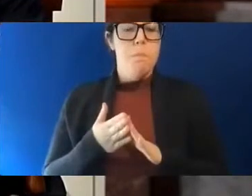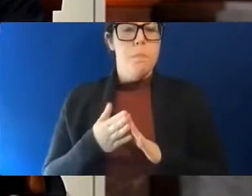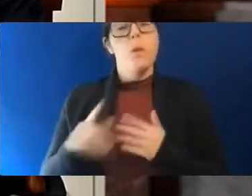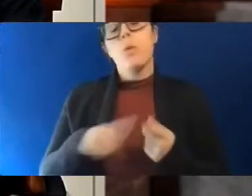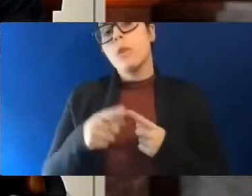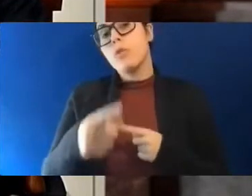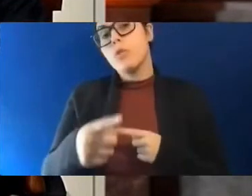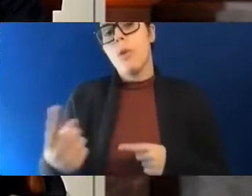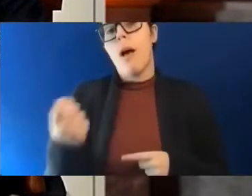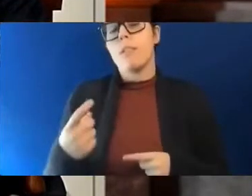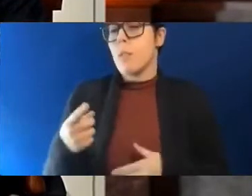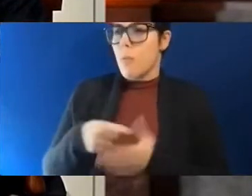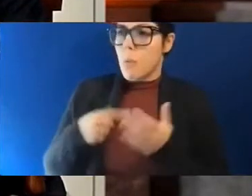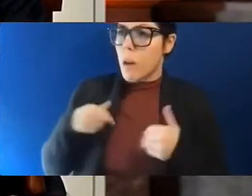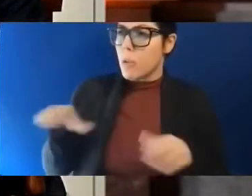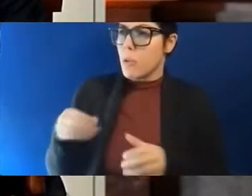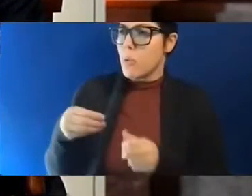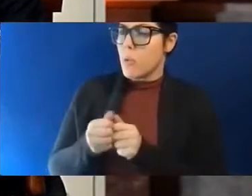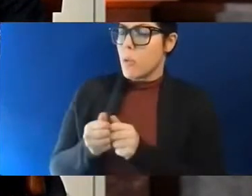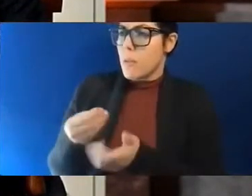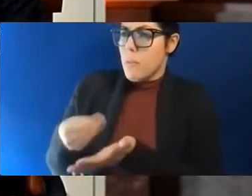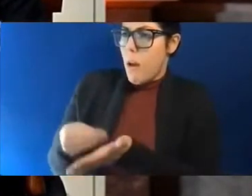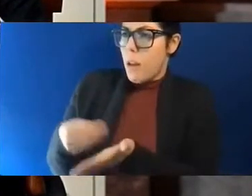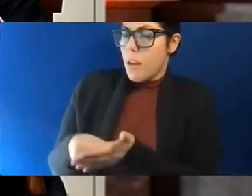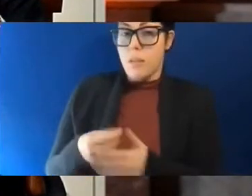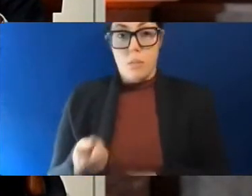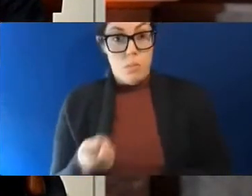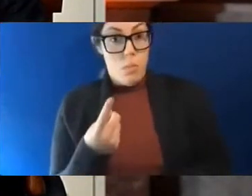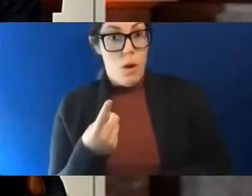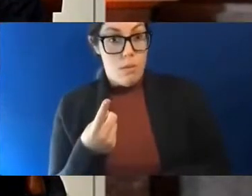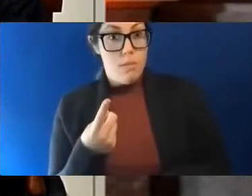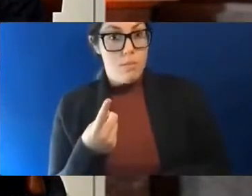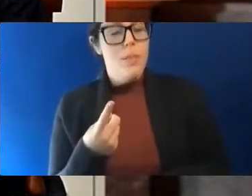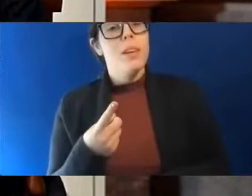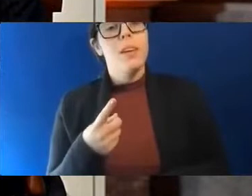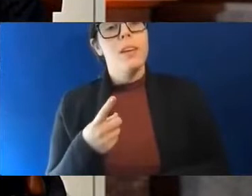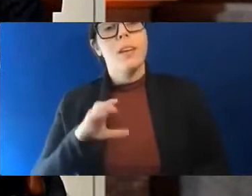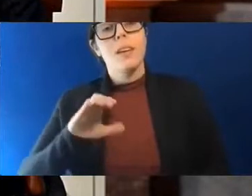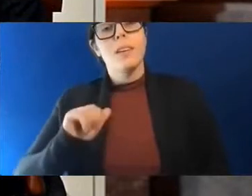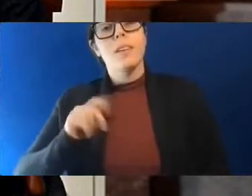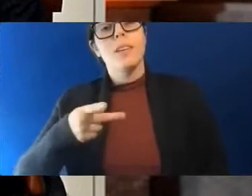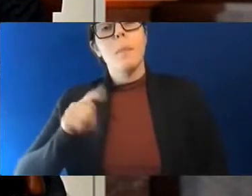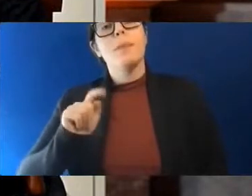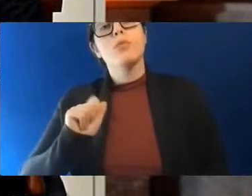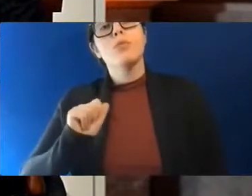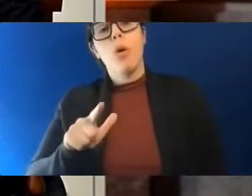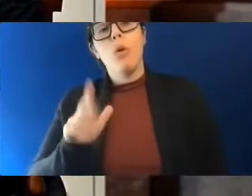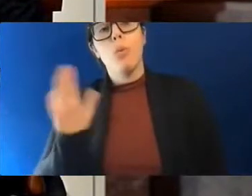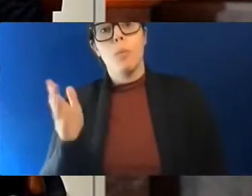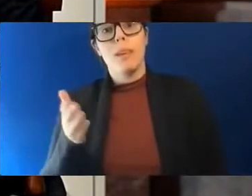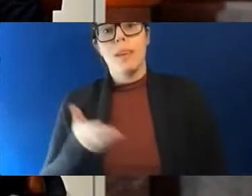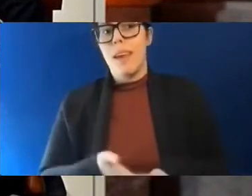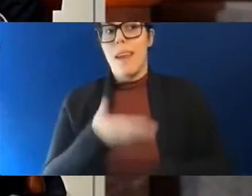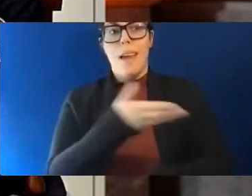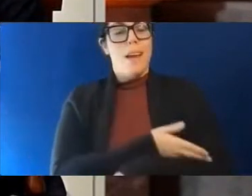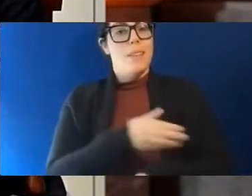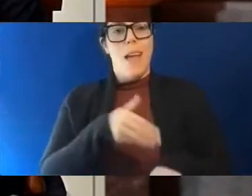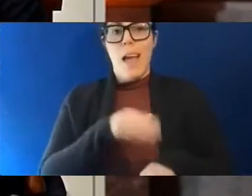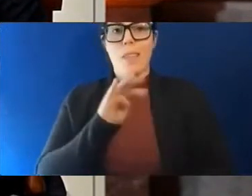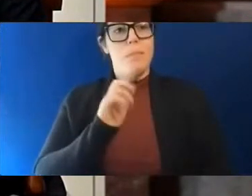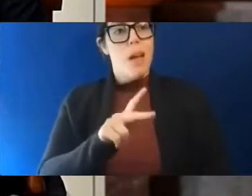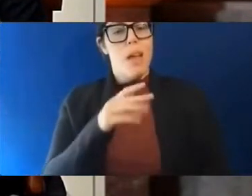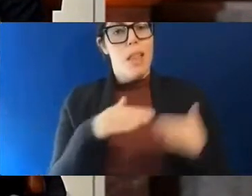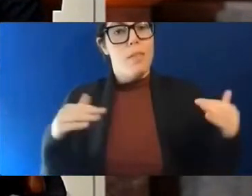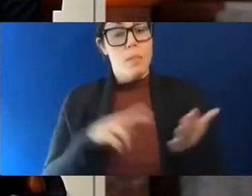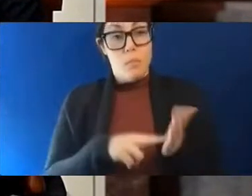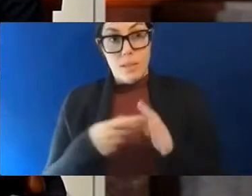you ask, what will I do with the money? 1, capital will be enhanced at the bank level, which